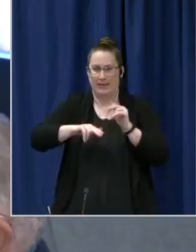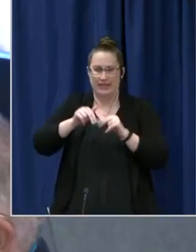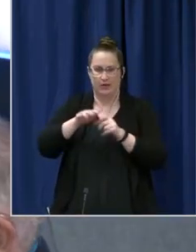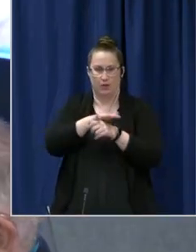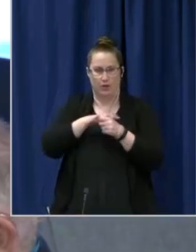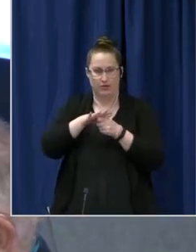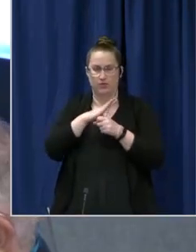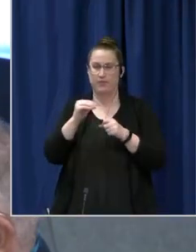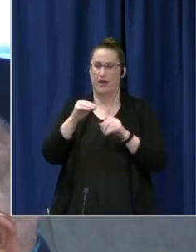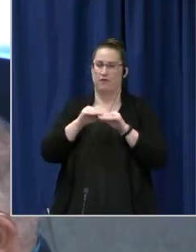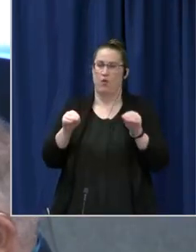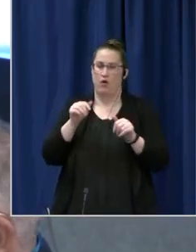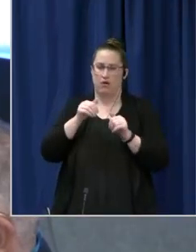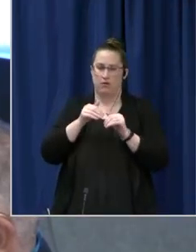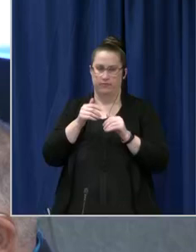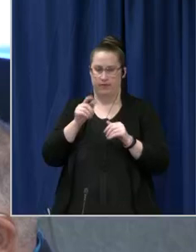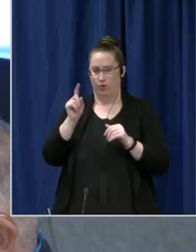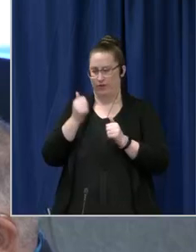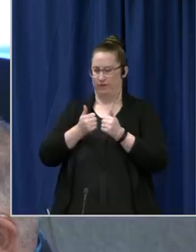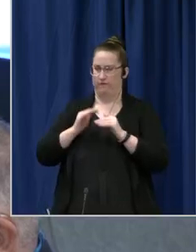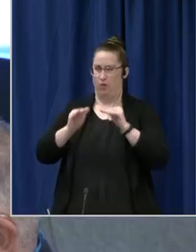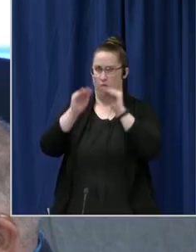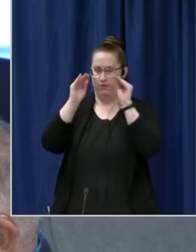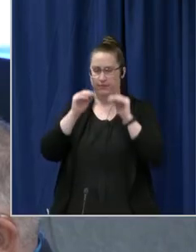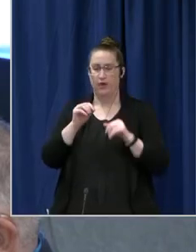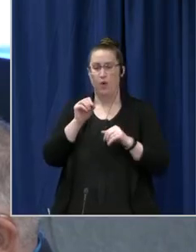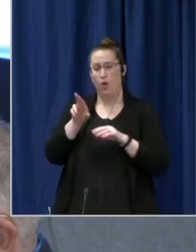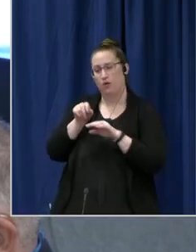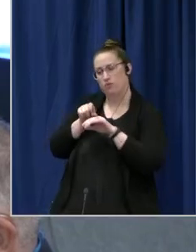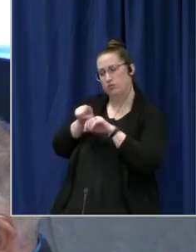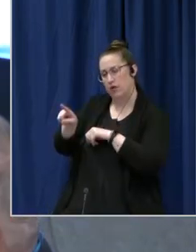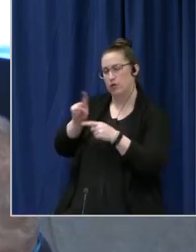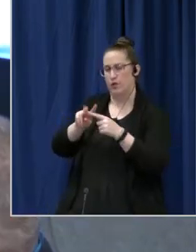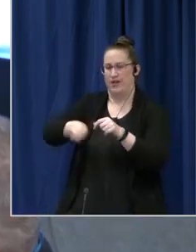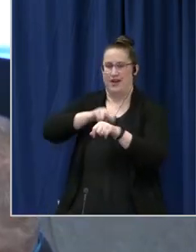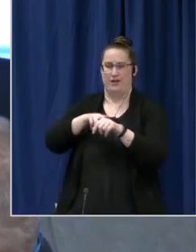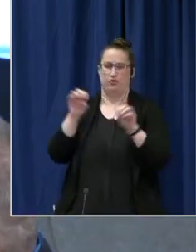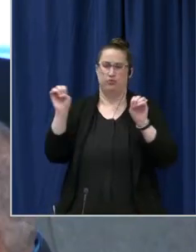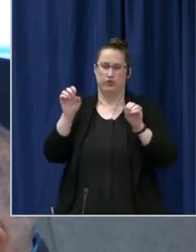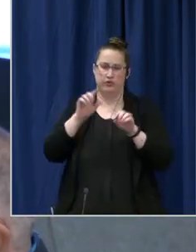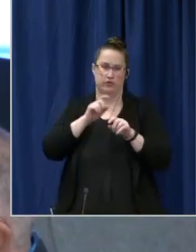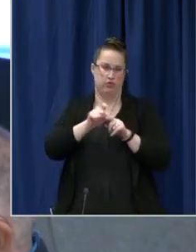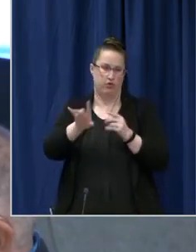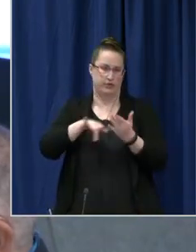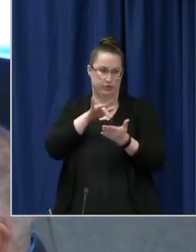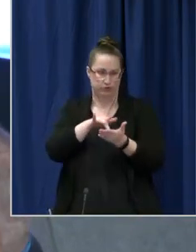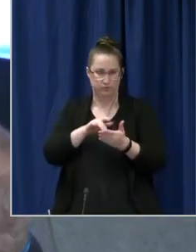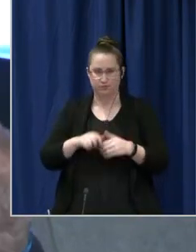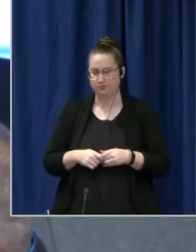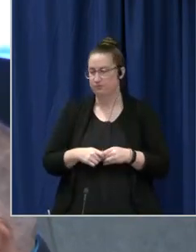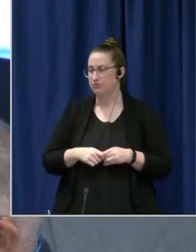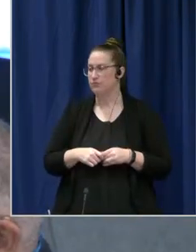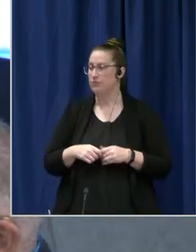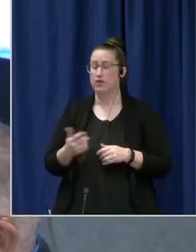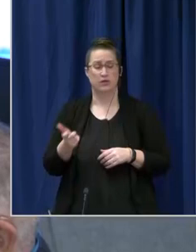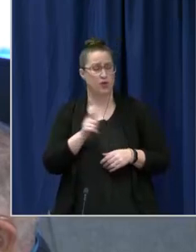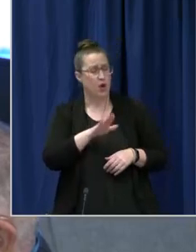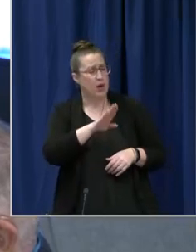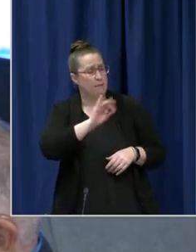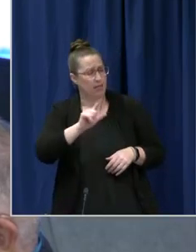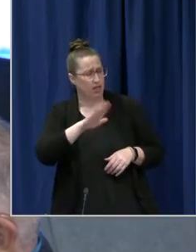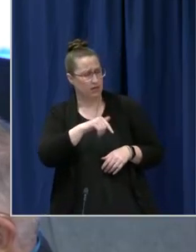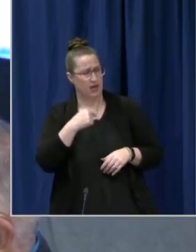floor level, or route the call to a national emergency call center. So, Bill, I use a